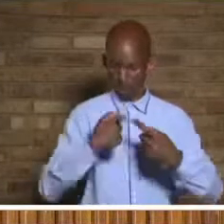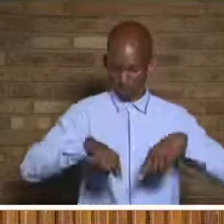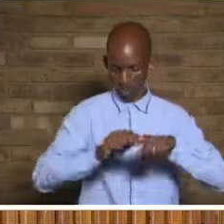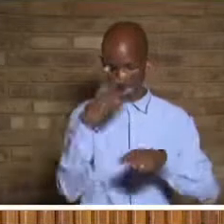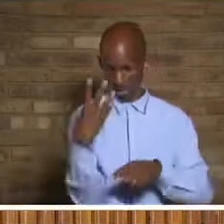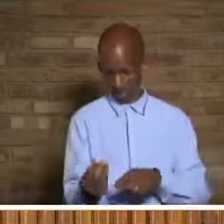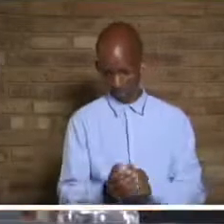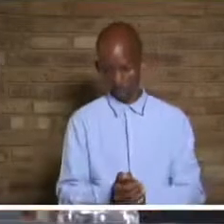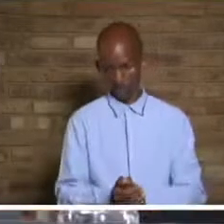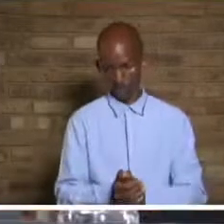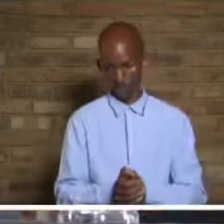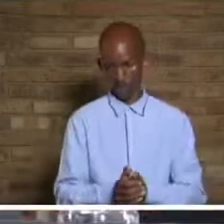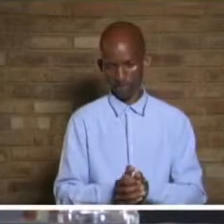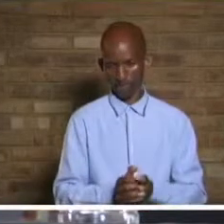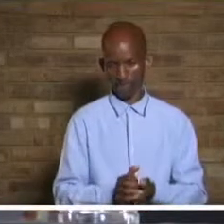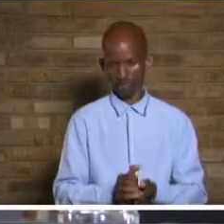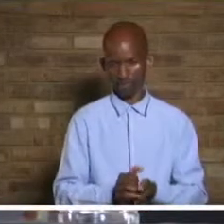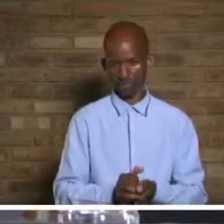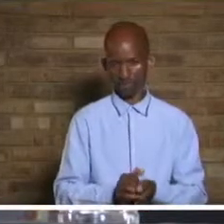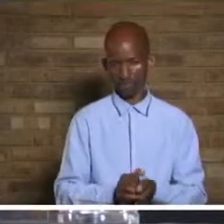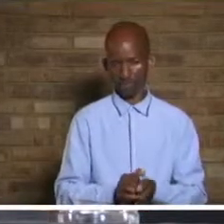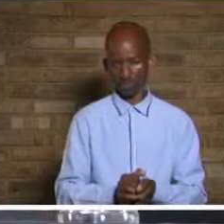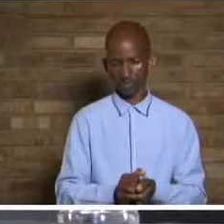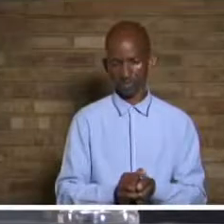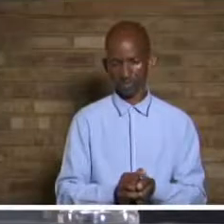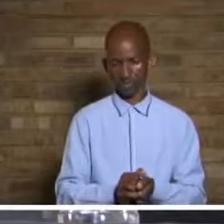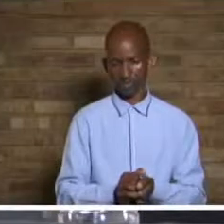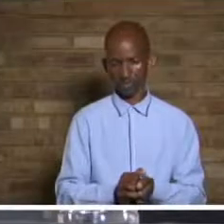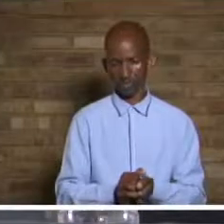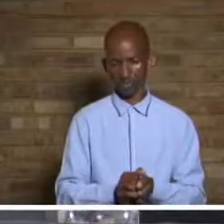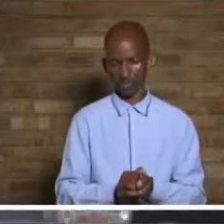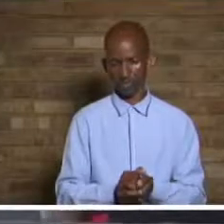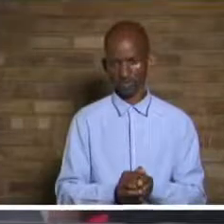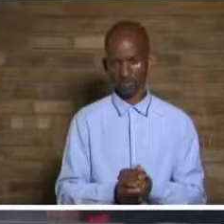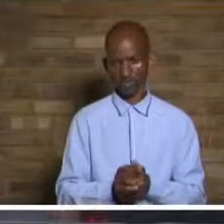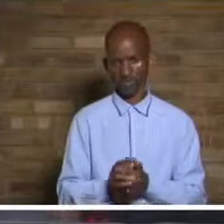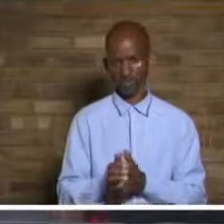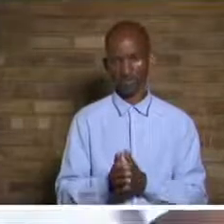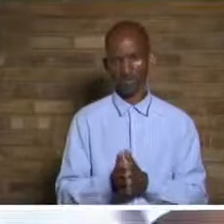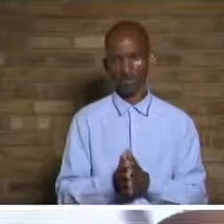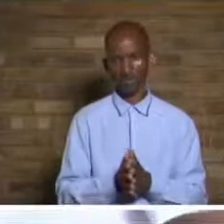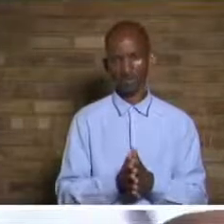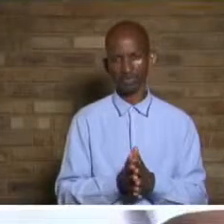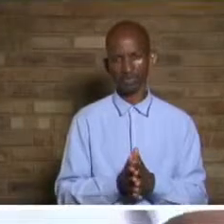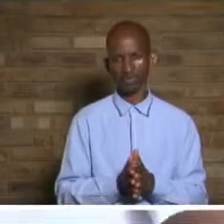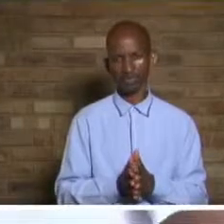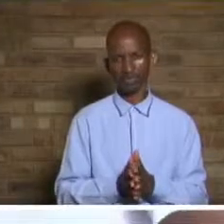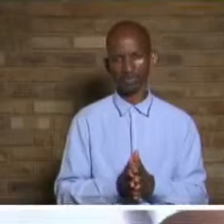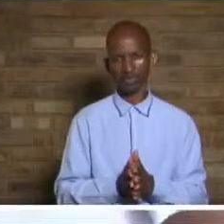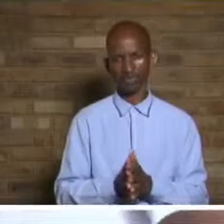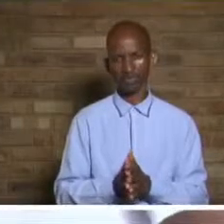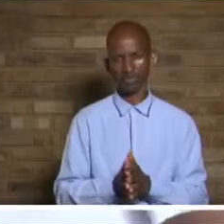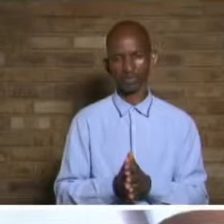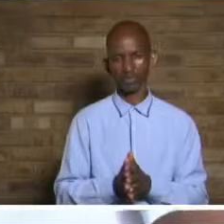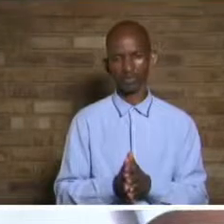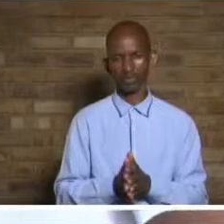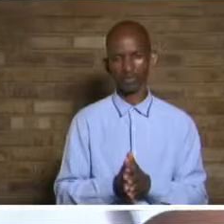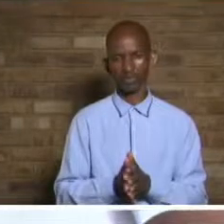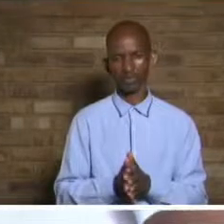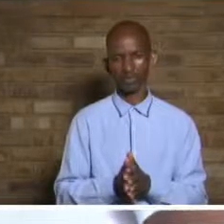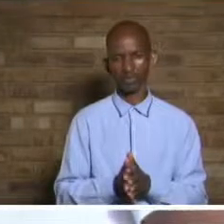wonke uyasuka kulezi izinto abazibekile esingazi ukuthi zibekelweni, and umoya wakhona ungathi une